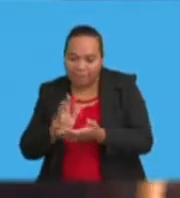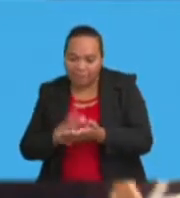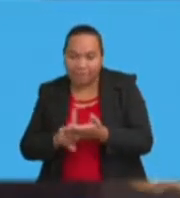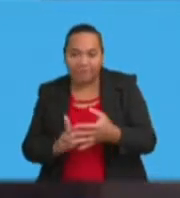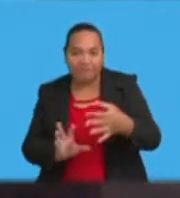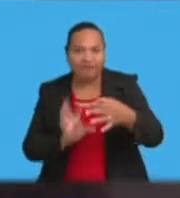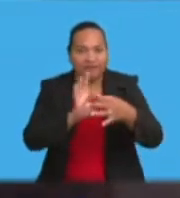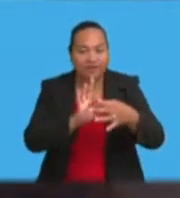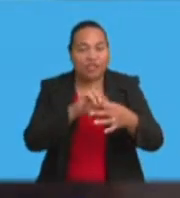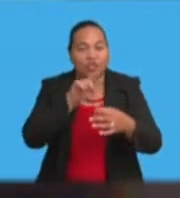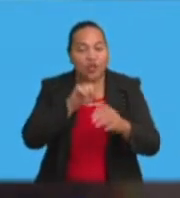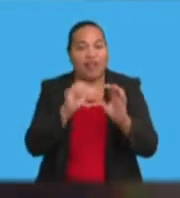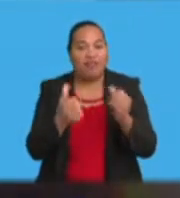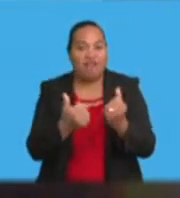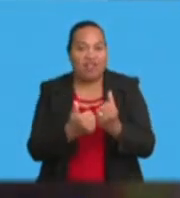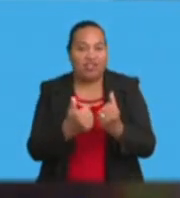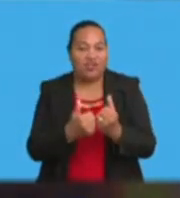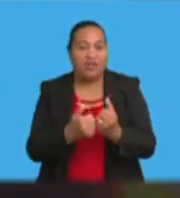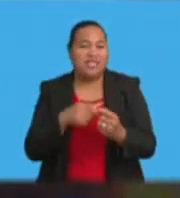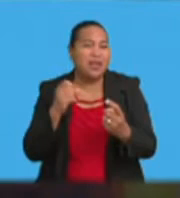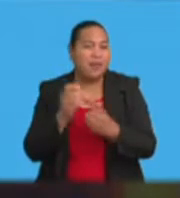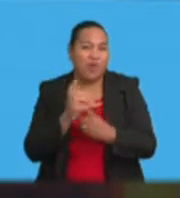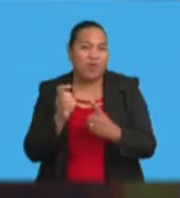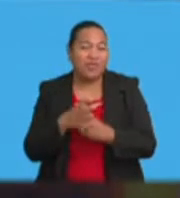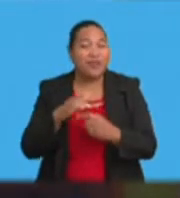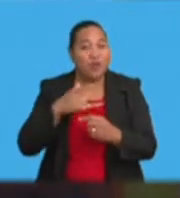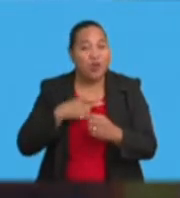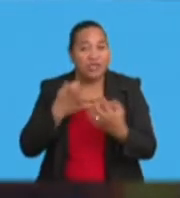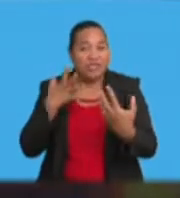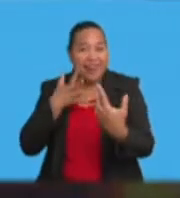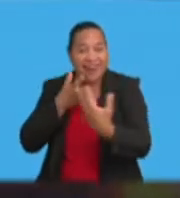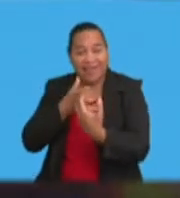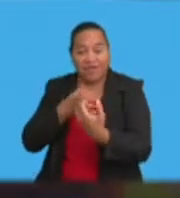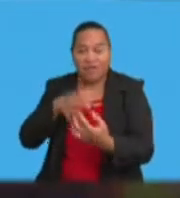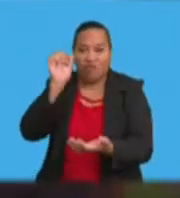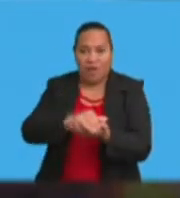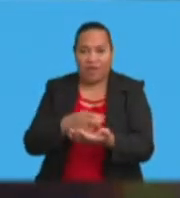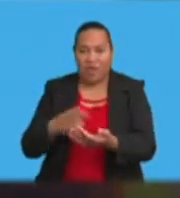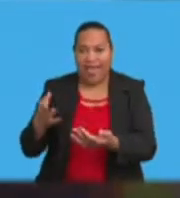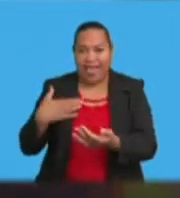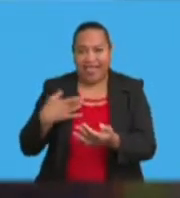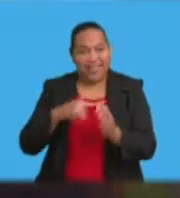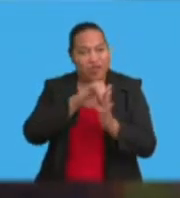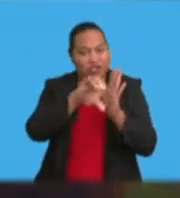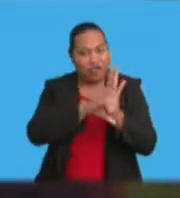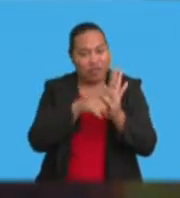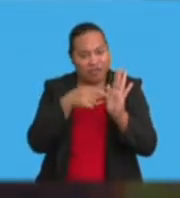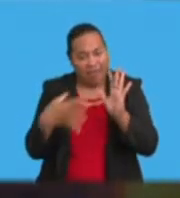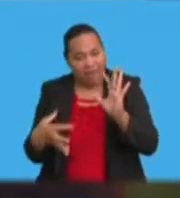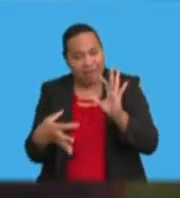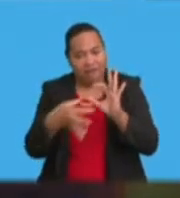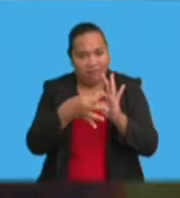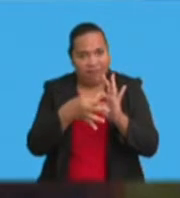That convention is important also because it's very closely aligned to the right to health that we have in the Constitution. In Section 38